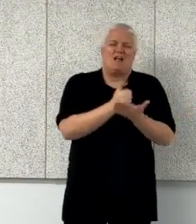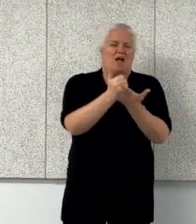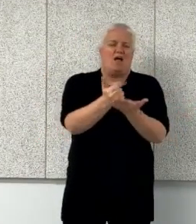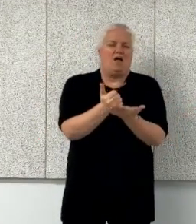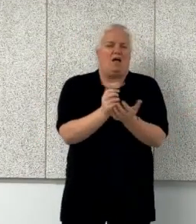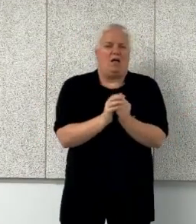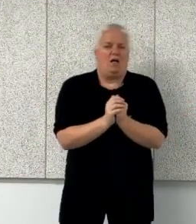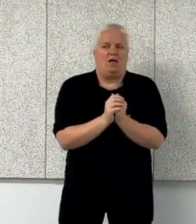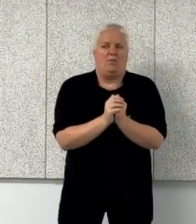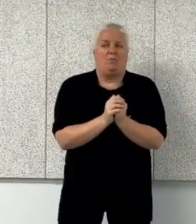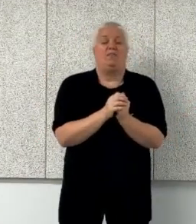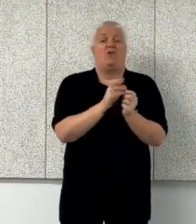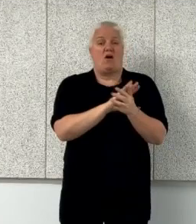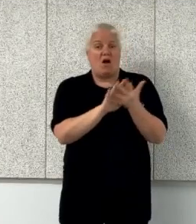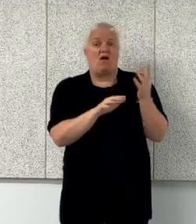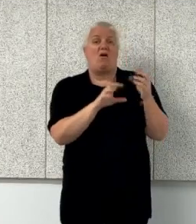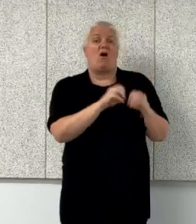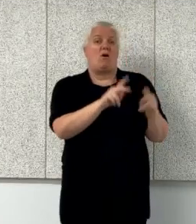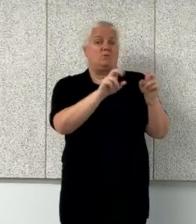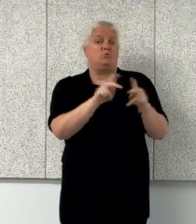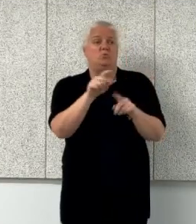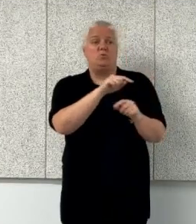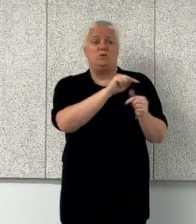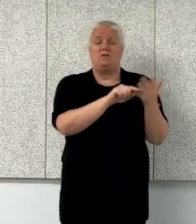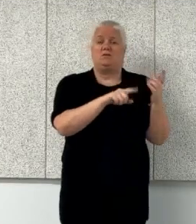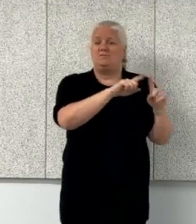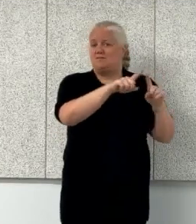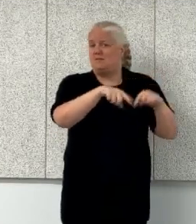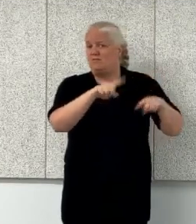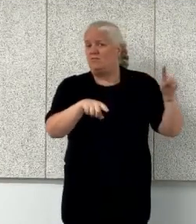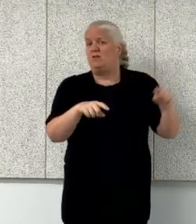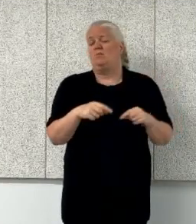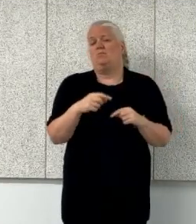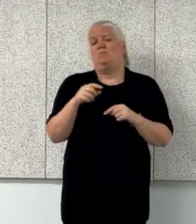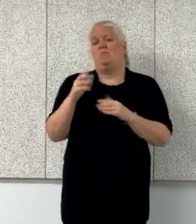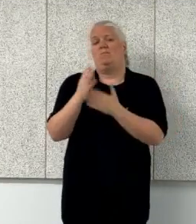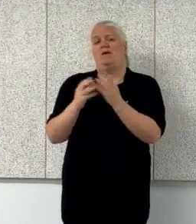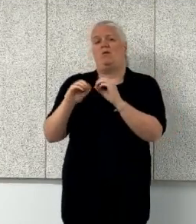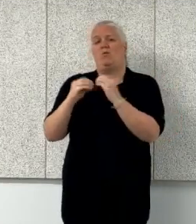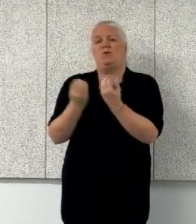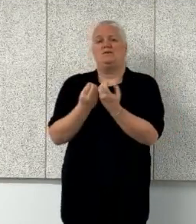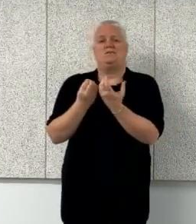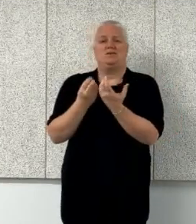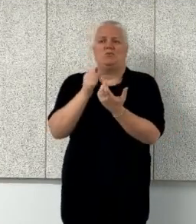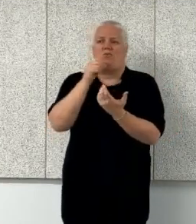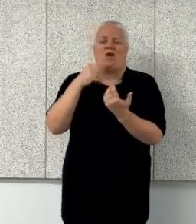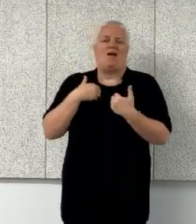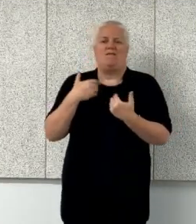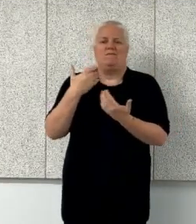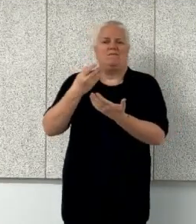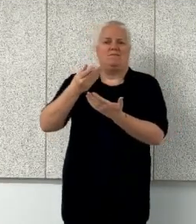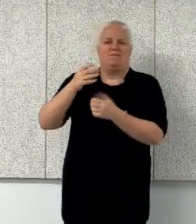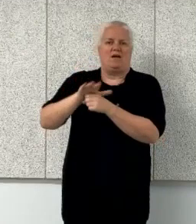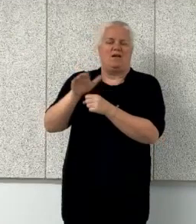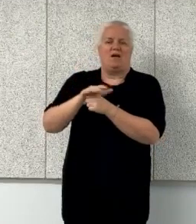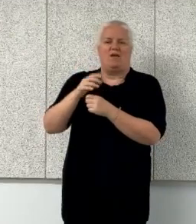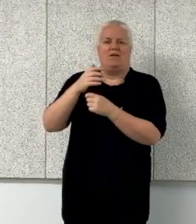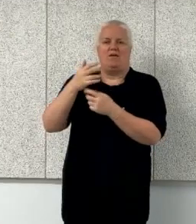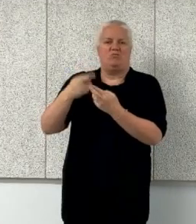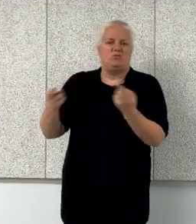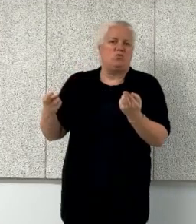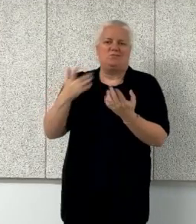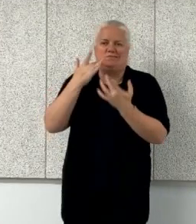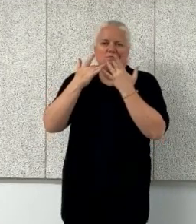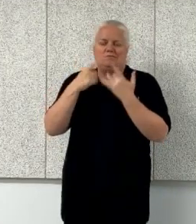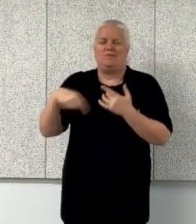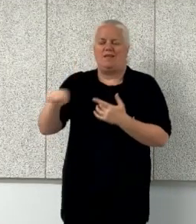like there are opportunities, but I think a lot of institutions are under-resourced and or short-sighted and to the point that they just don't support things. Well, that's